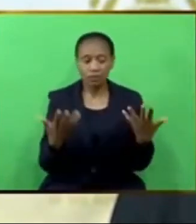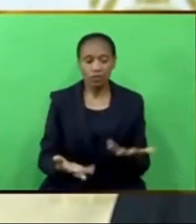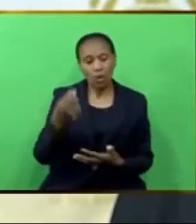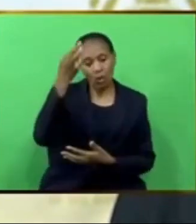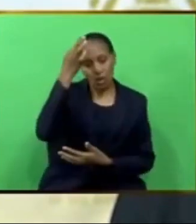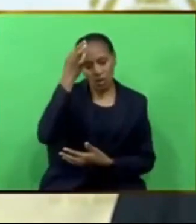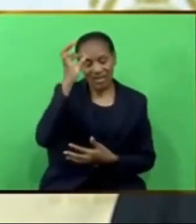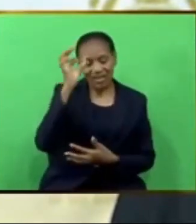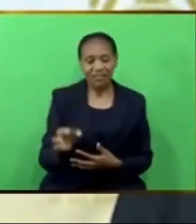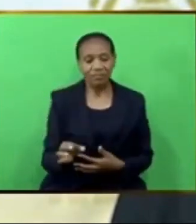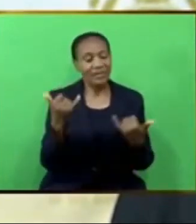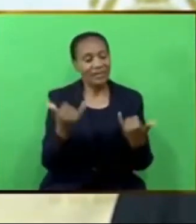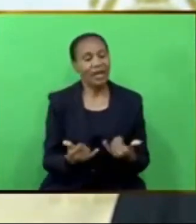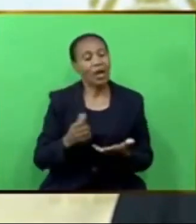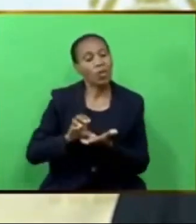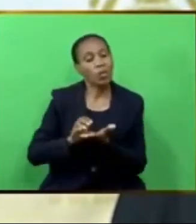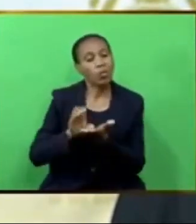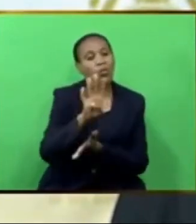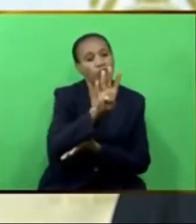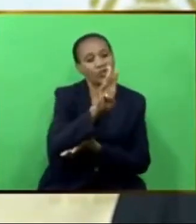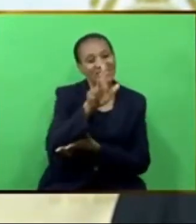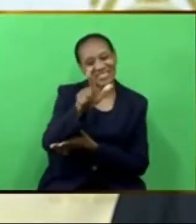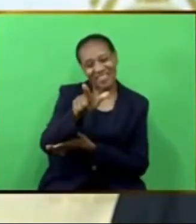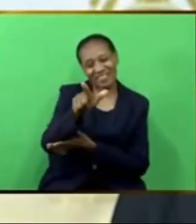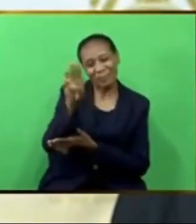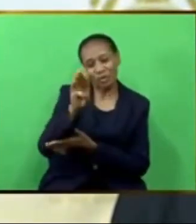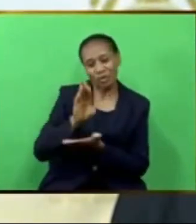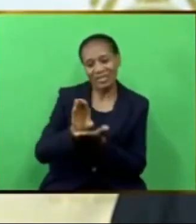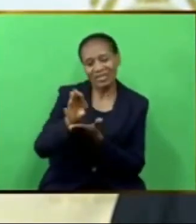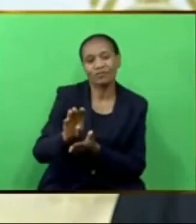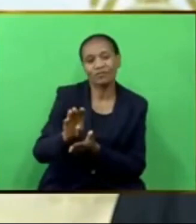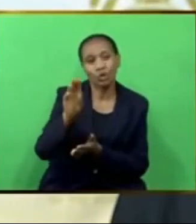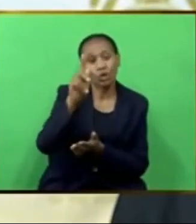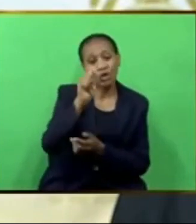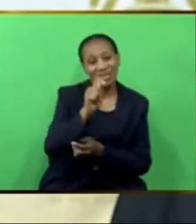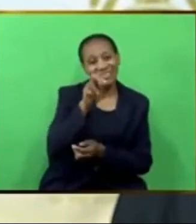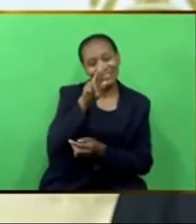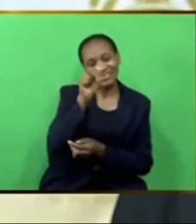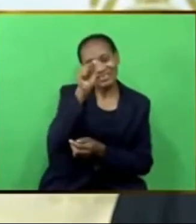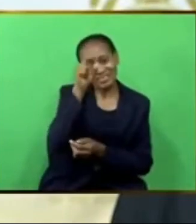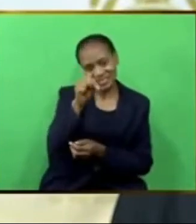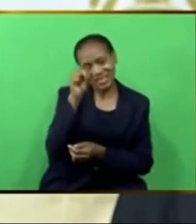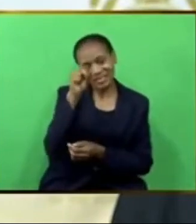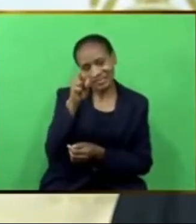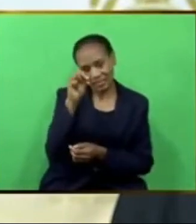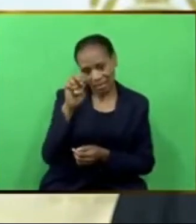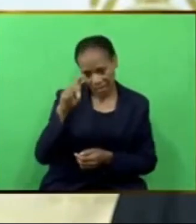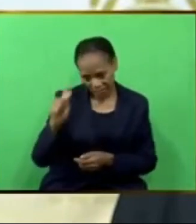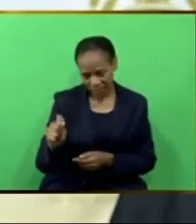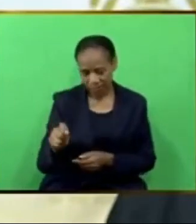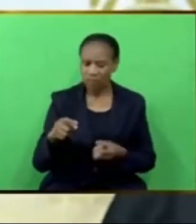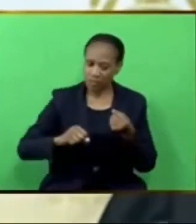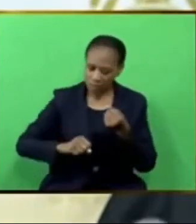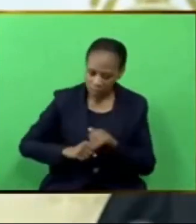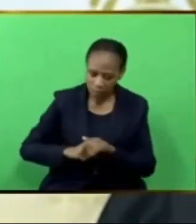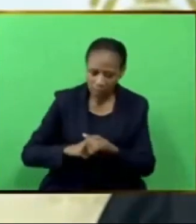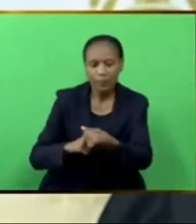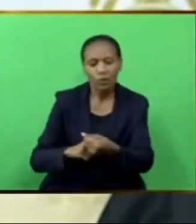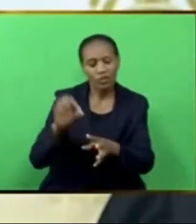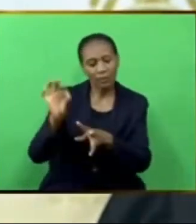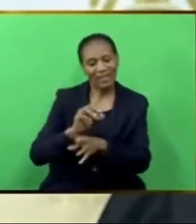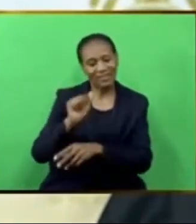has provided Transnet with a 47 billion guarantee facility to support the entity's recovery